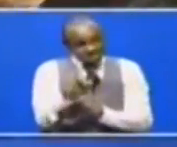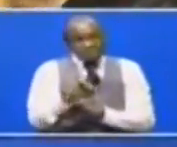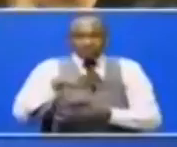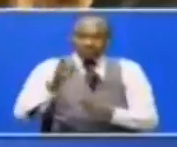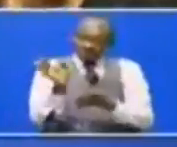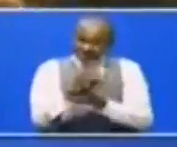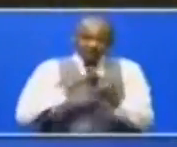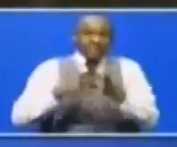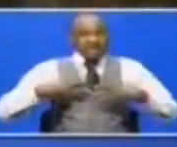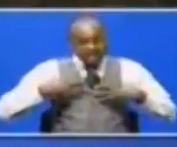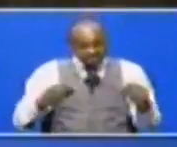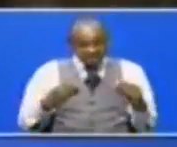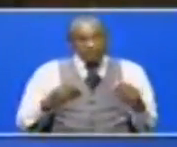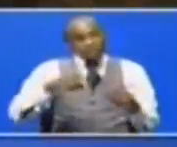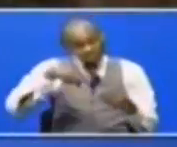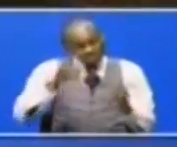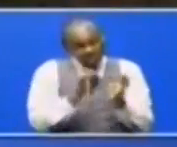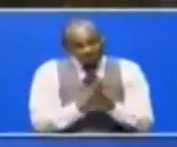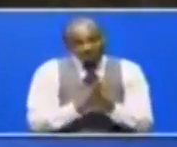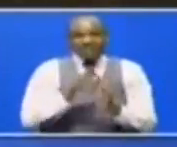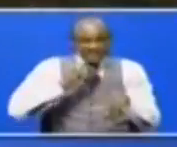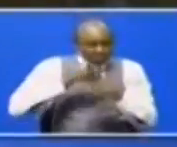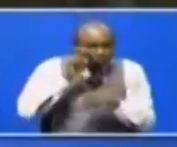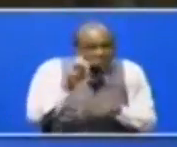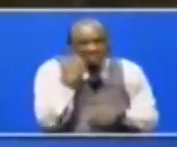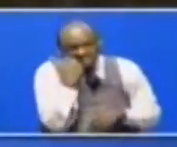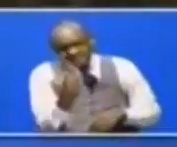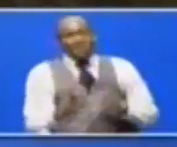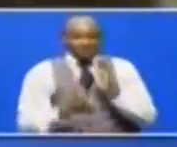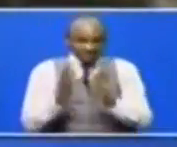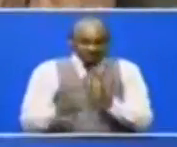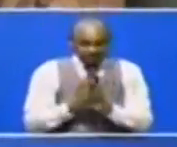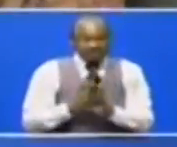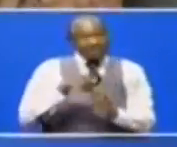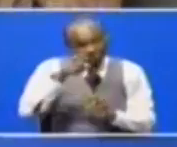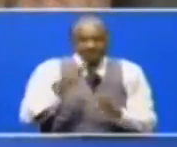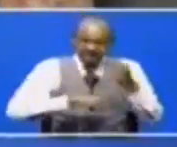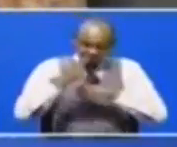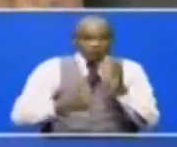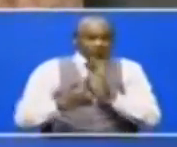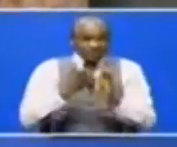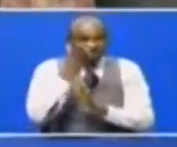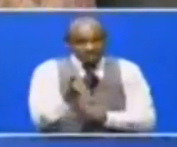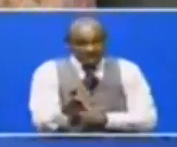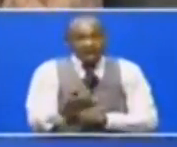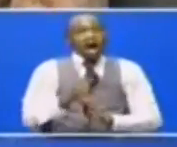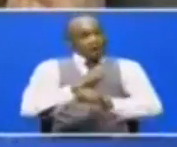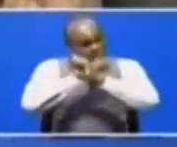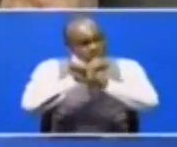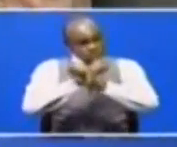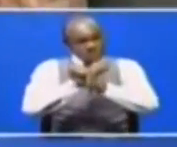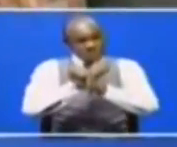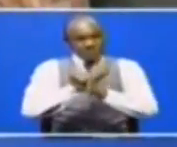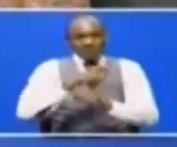your fish healthy, make a point to detect early signs of disease, and take the necessary action and prevent the